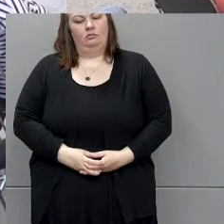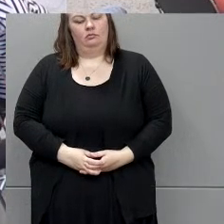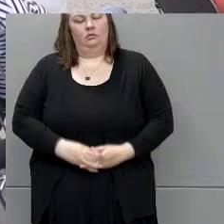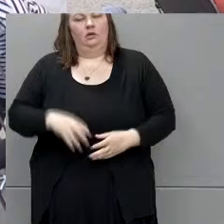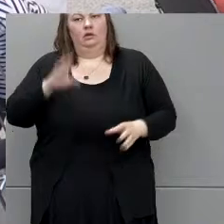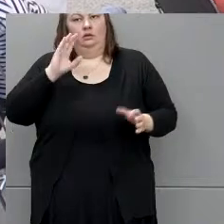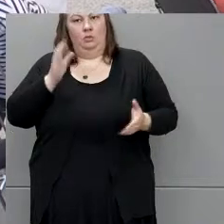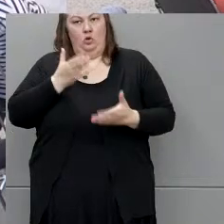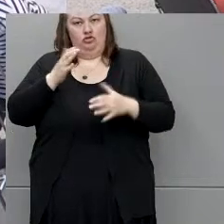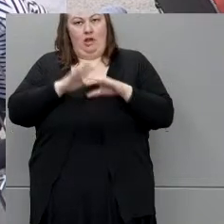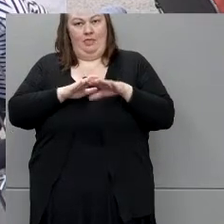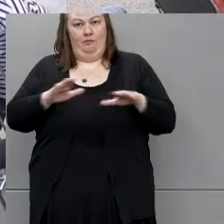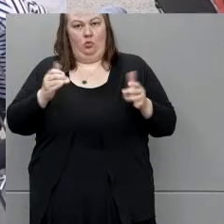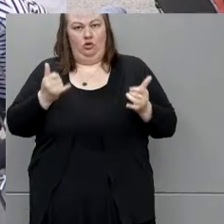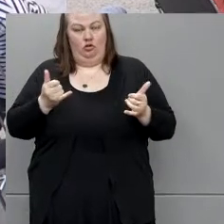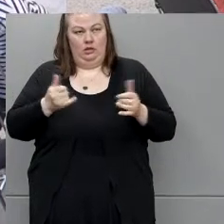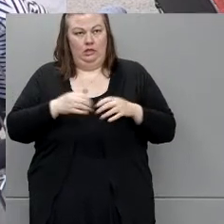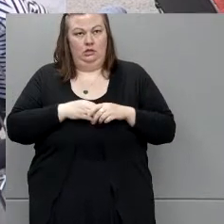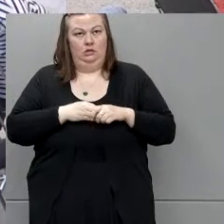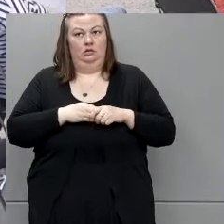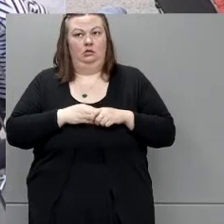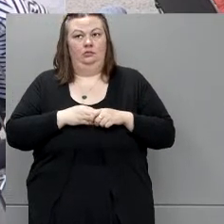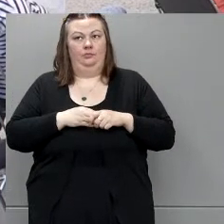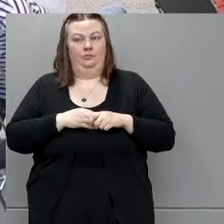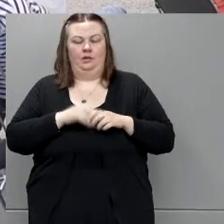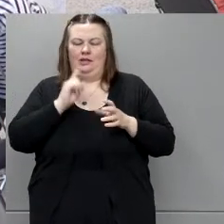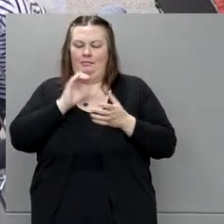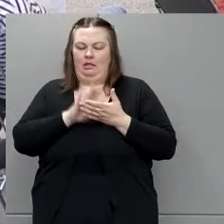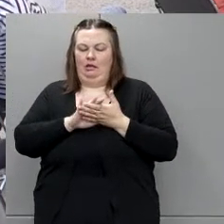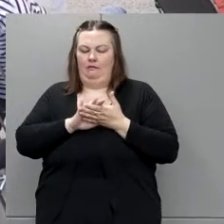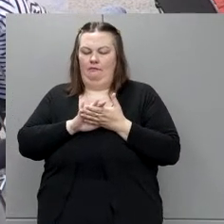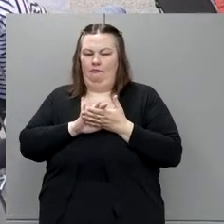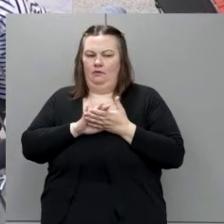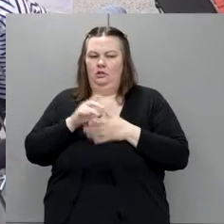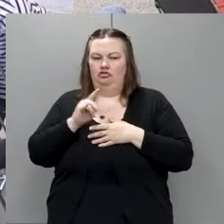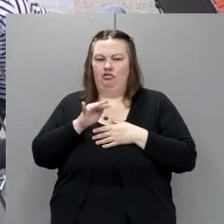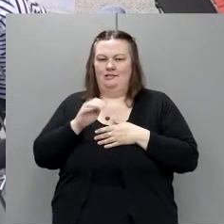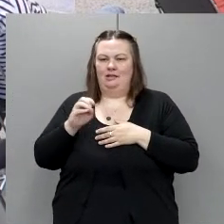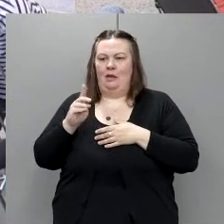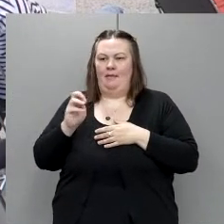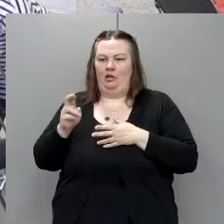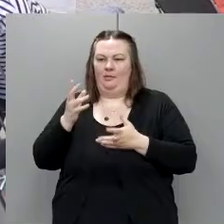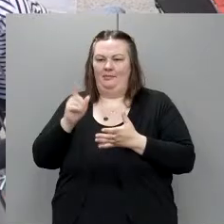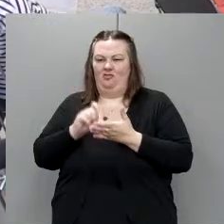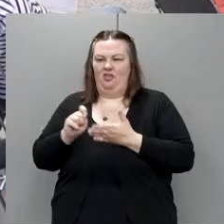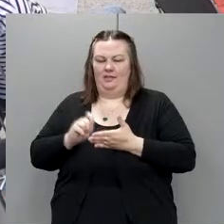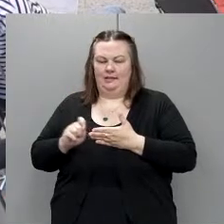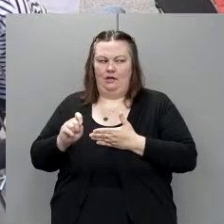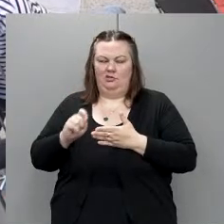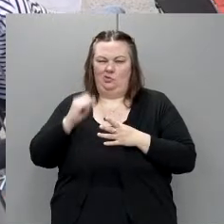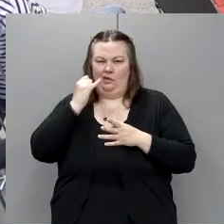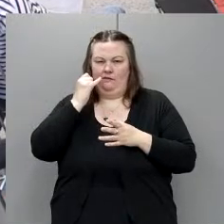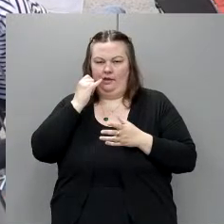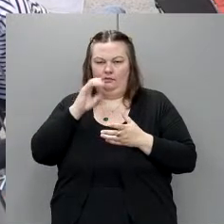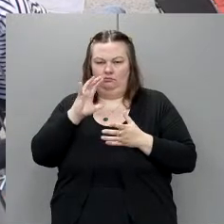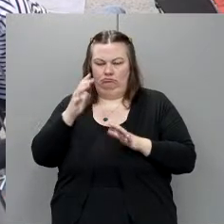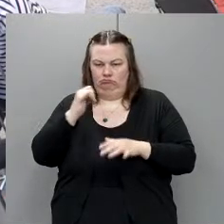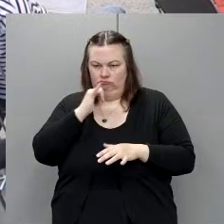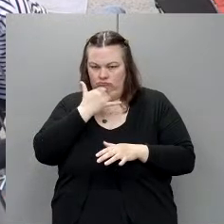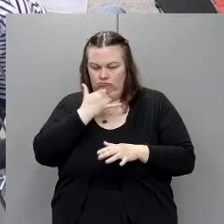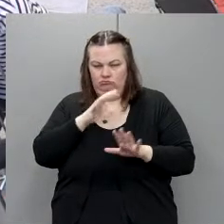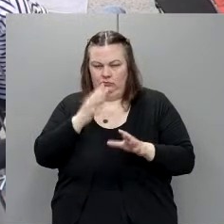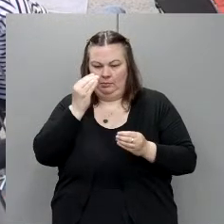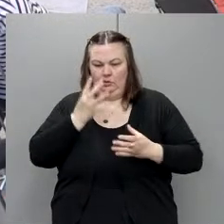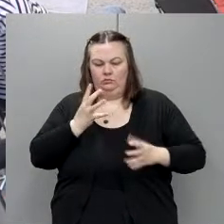The motion on the floor, and I believe Trustee Miller may have written this out, so if I misstate it, please let me